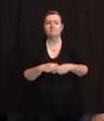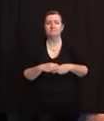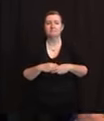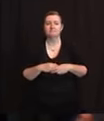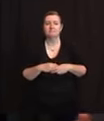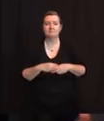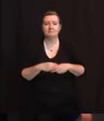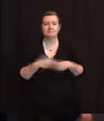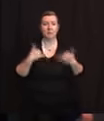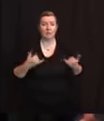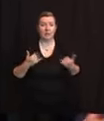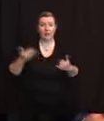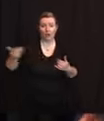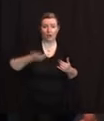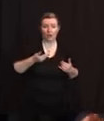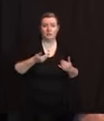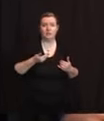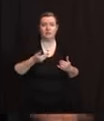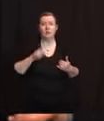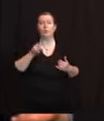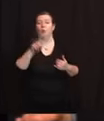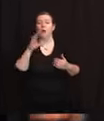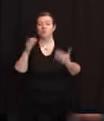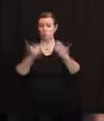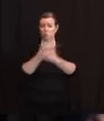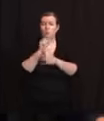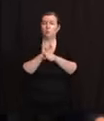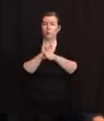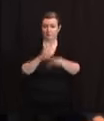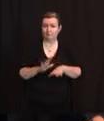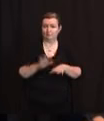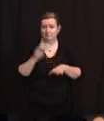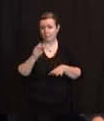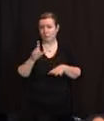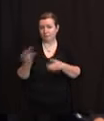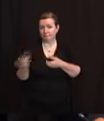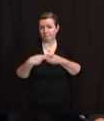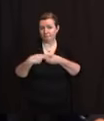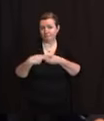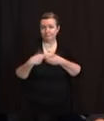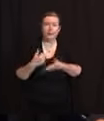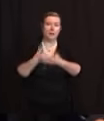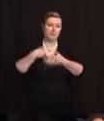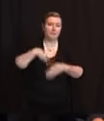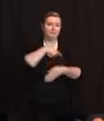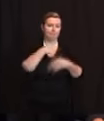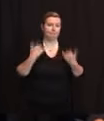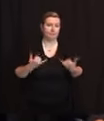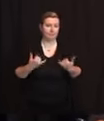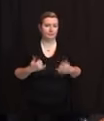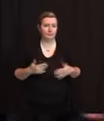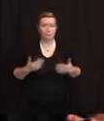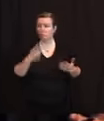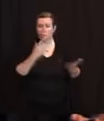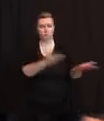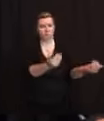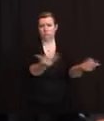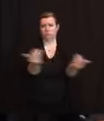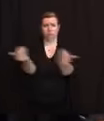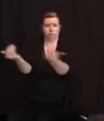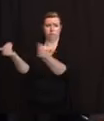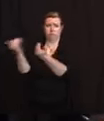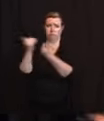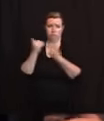employees to be full-time UI employees from here until the foreseeable future. So it's all hands on deck across the government. I want to thank my